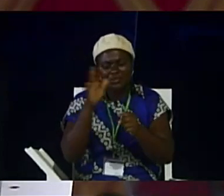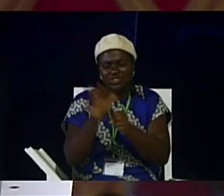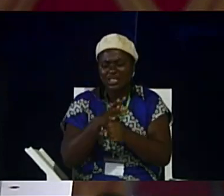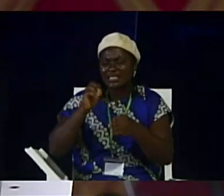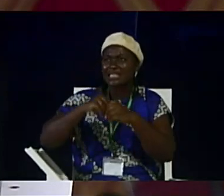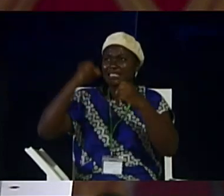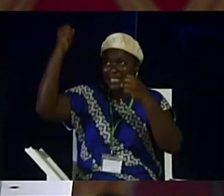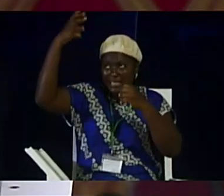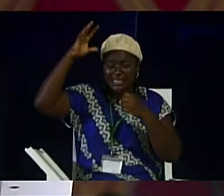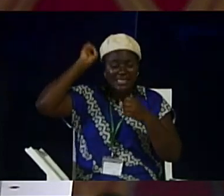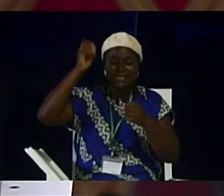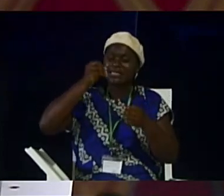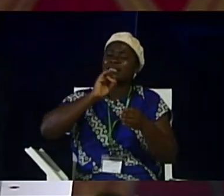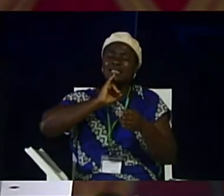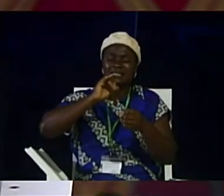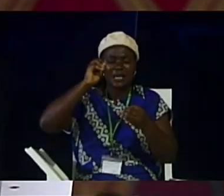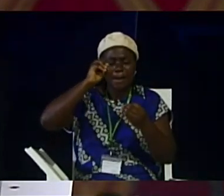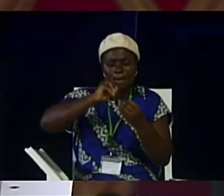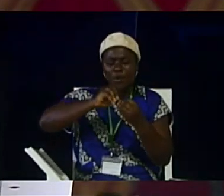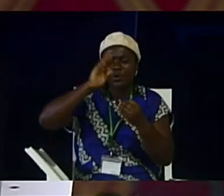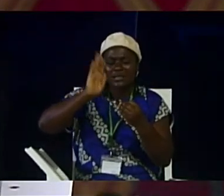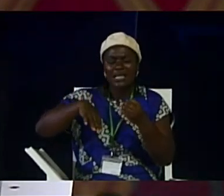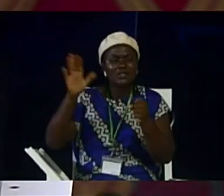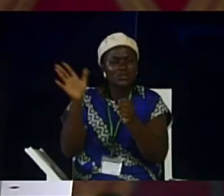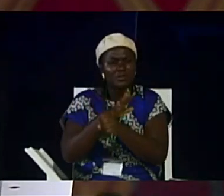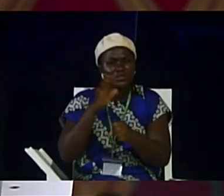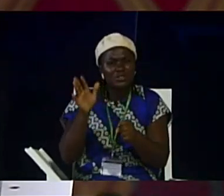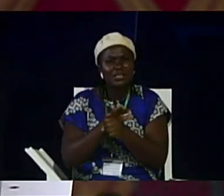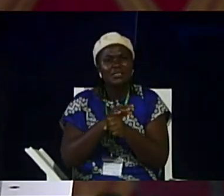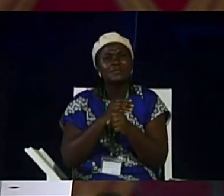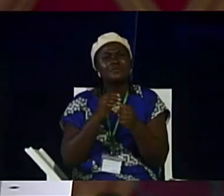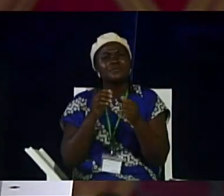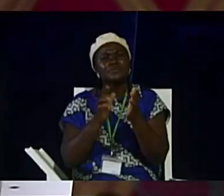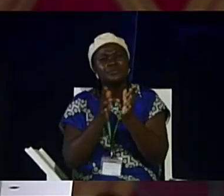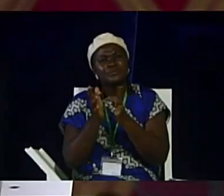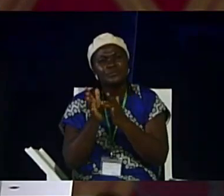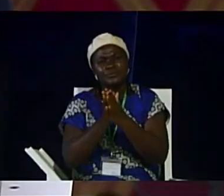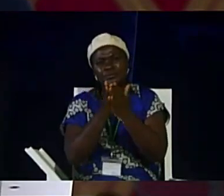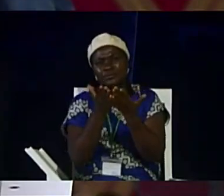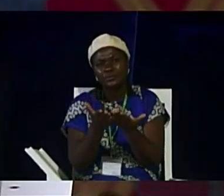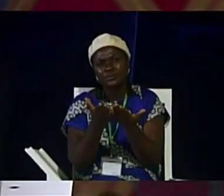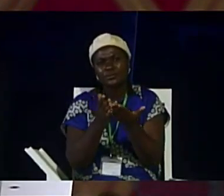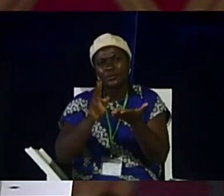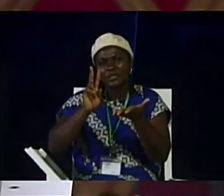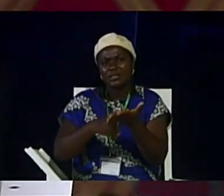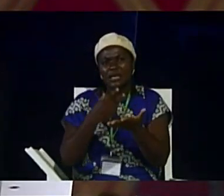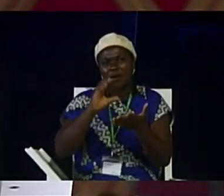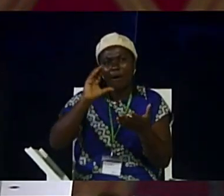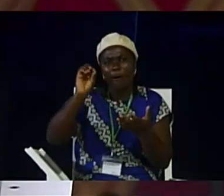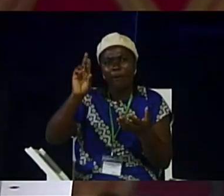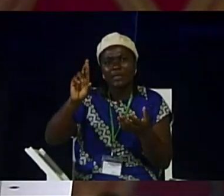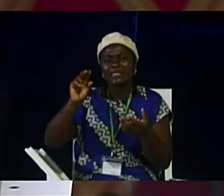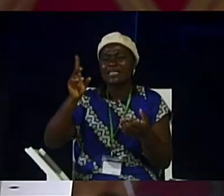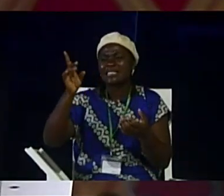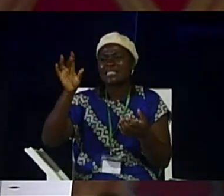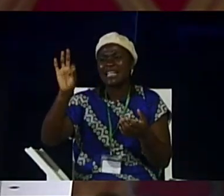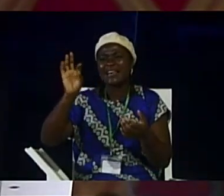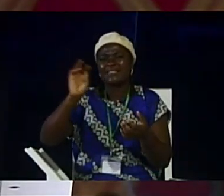than sufficient. The Bible says in 2 Corinthians chapter 9, verse 8, 2 Corinthians chapter 9, verse